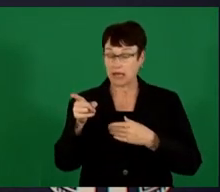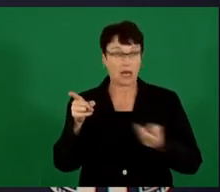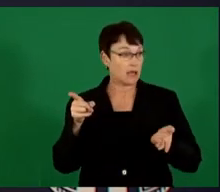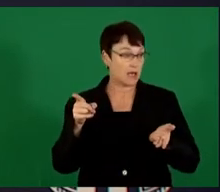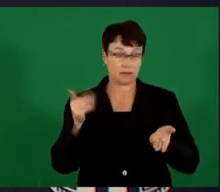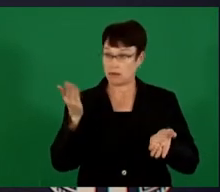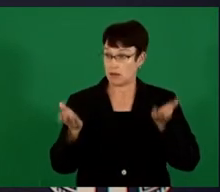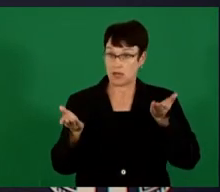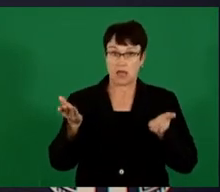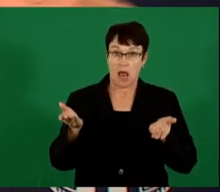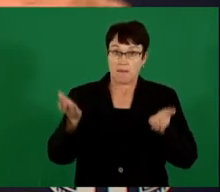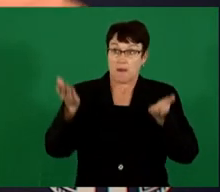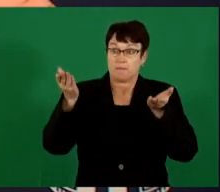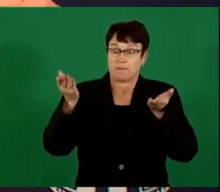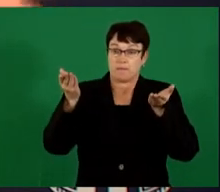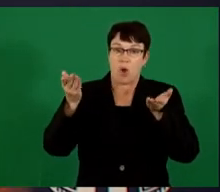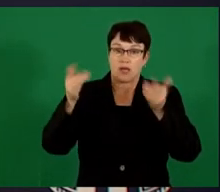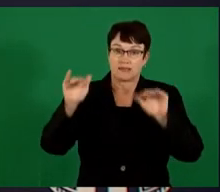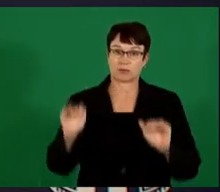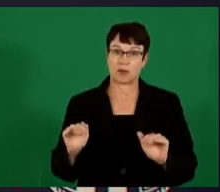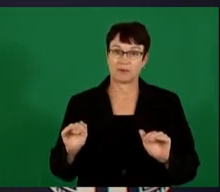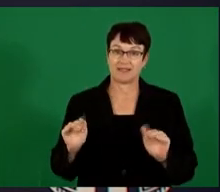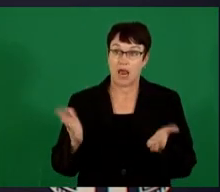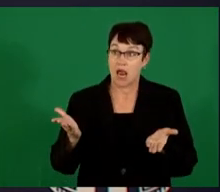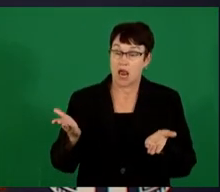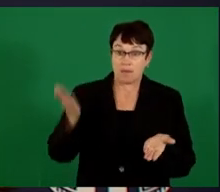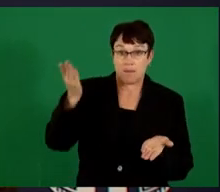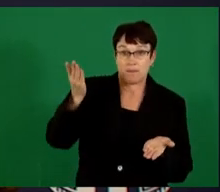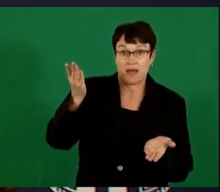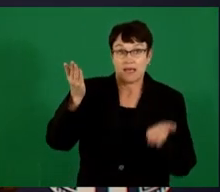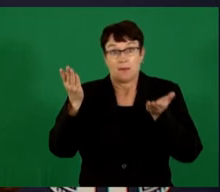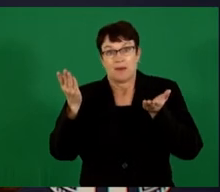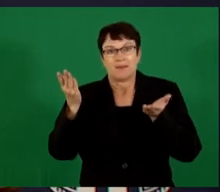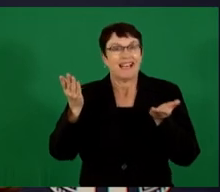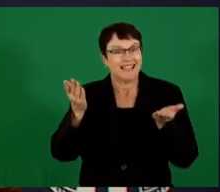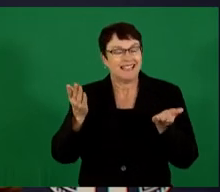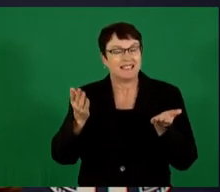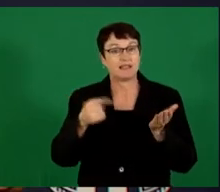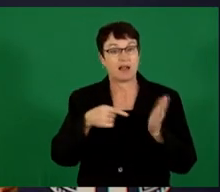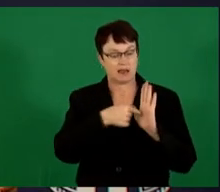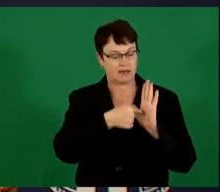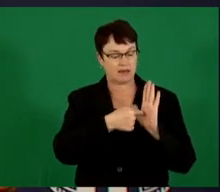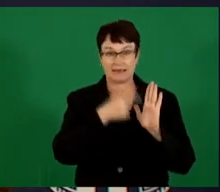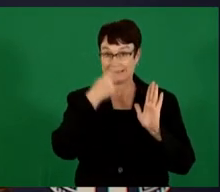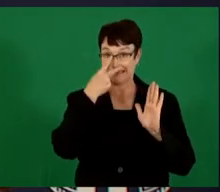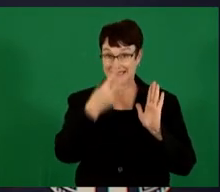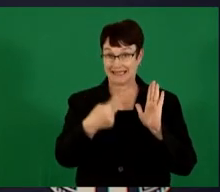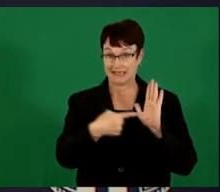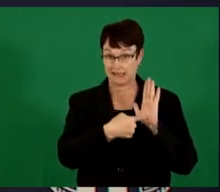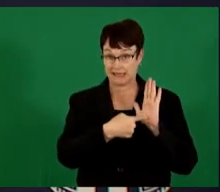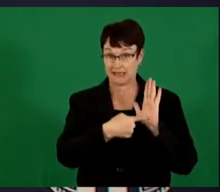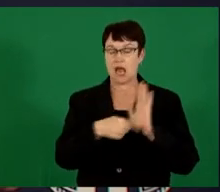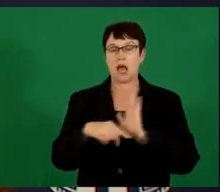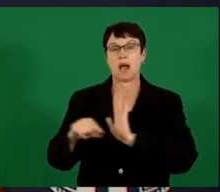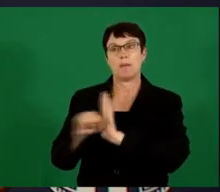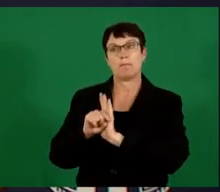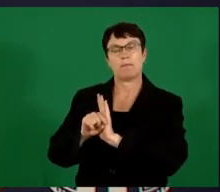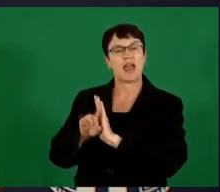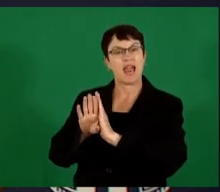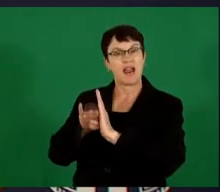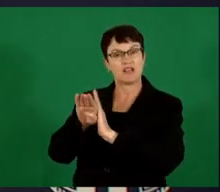contemporaneous basis, policy rates are zero. If you take the policy rate and you minus inflation, you are left